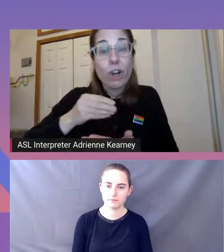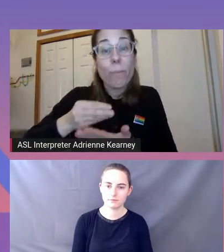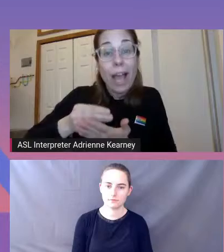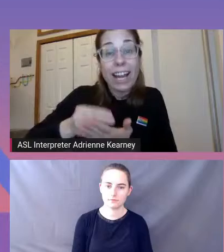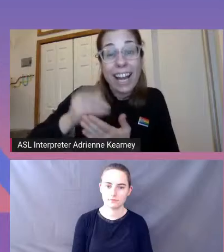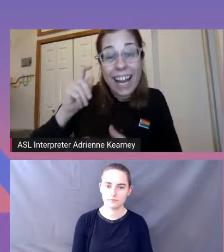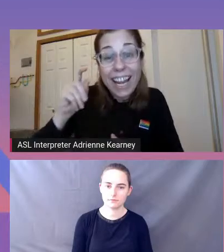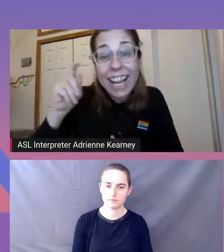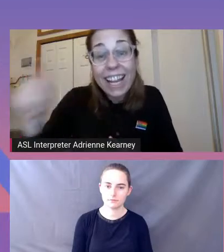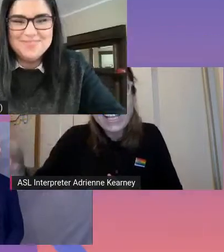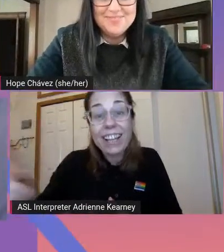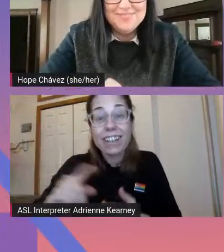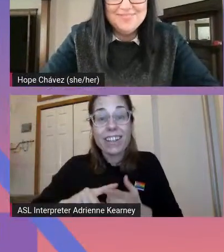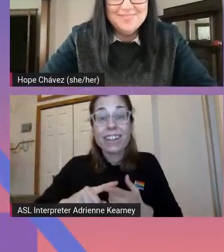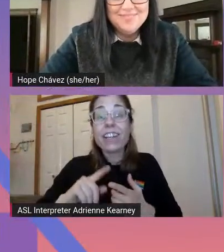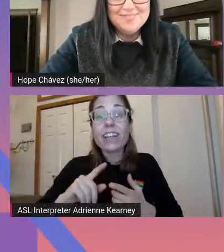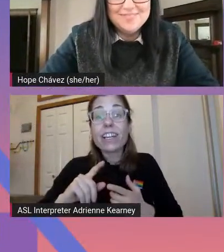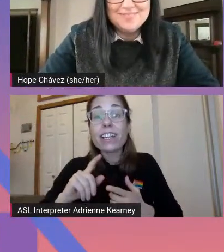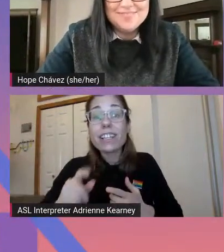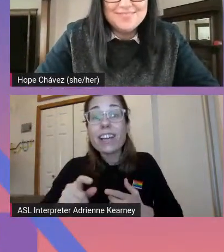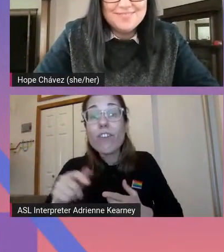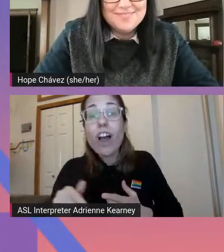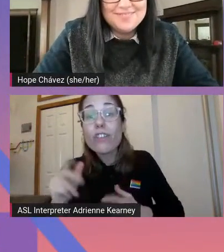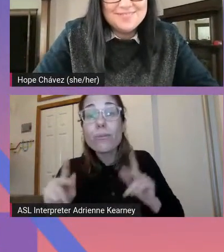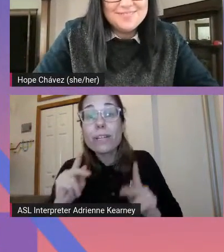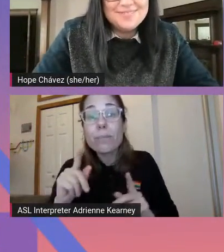Yeah, I'm taken care of for now.